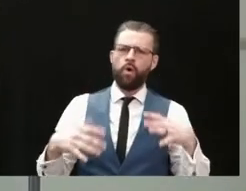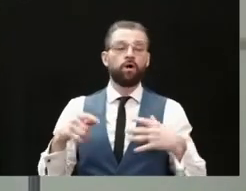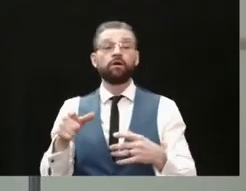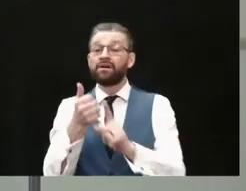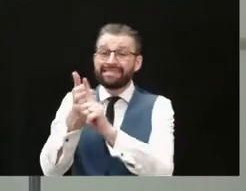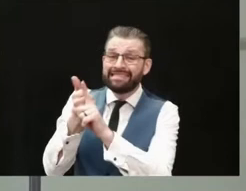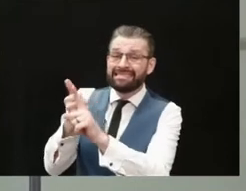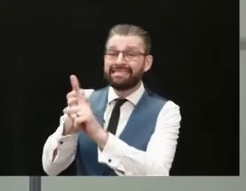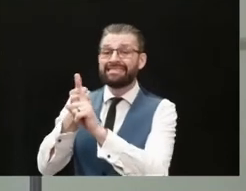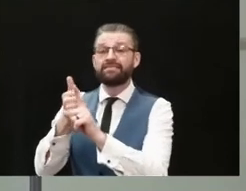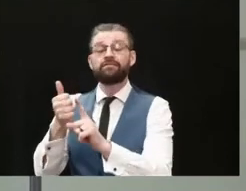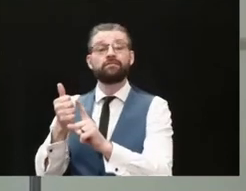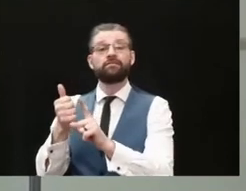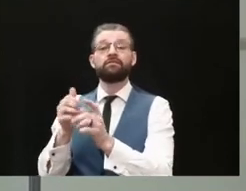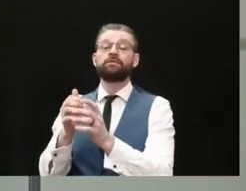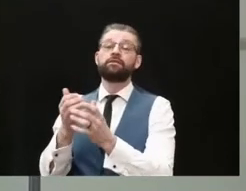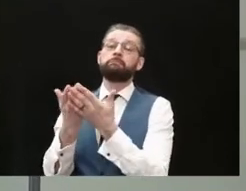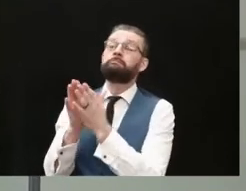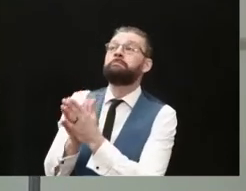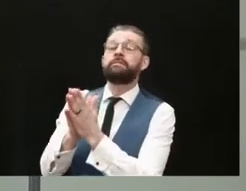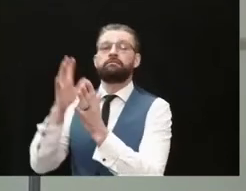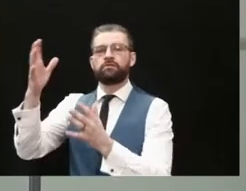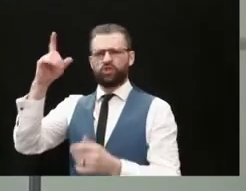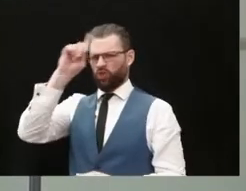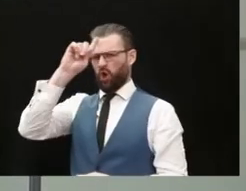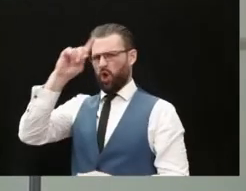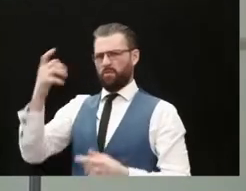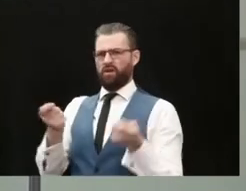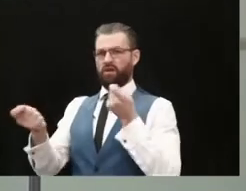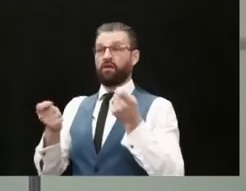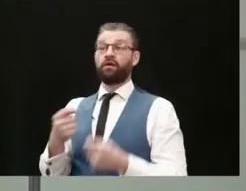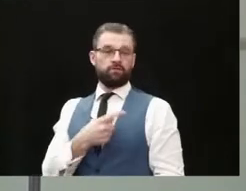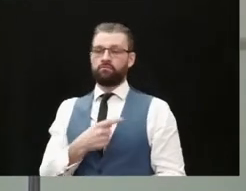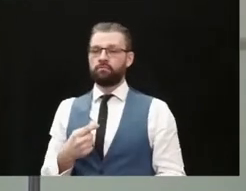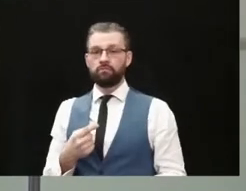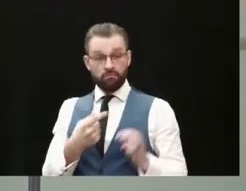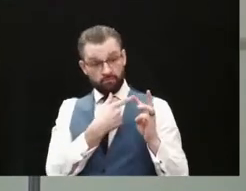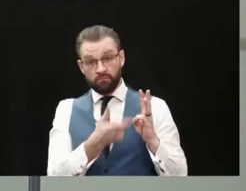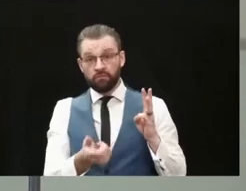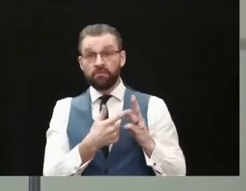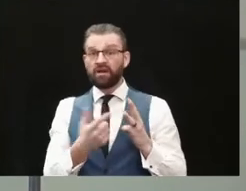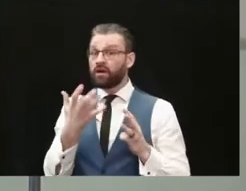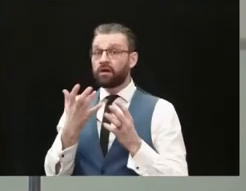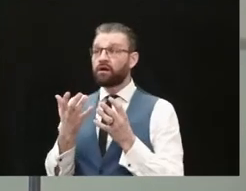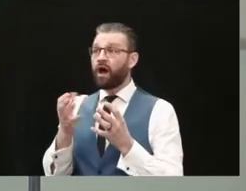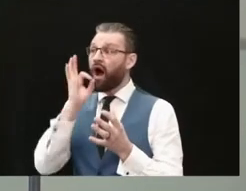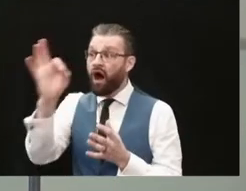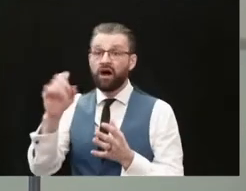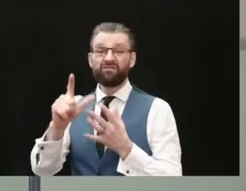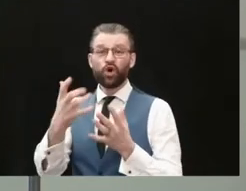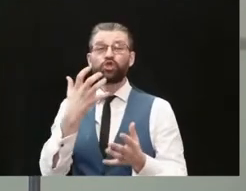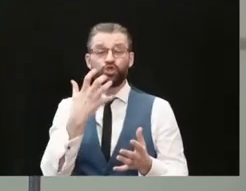They pleaded with the German authorities. This was a very dangerous thing to do. After all, they were pleading for a Jew who was in the